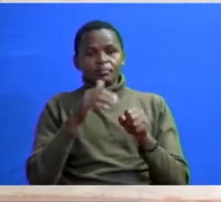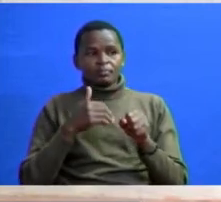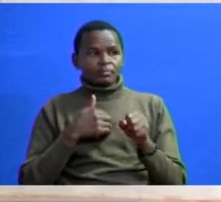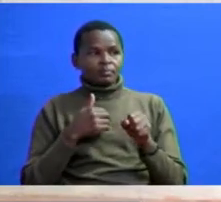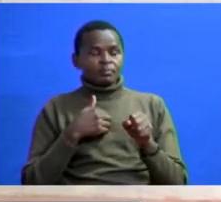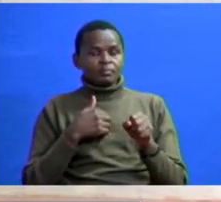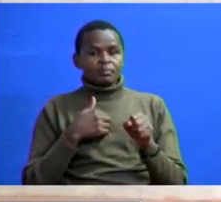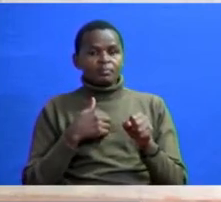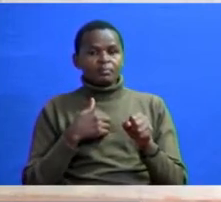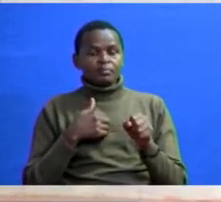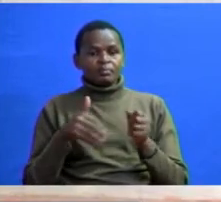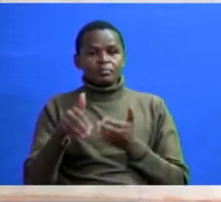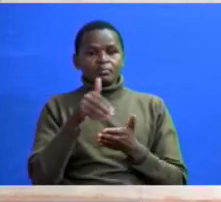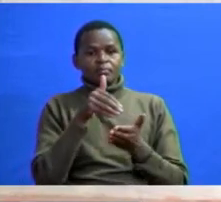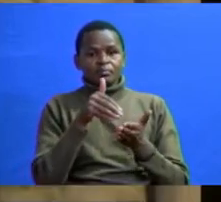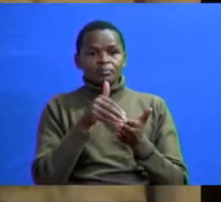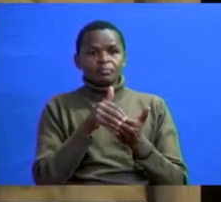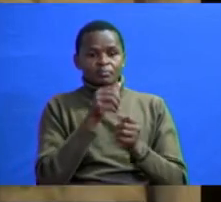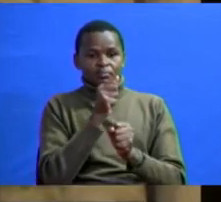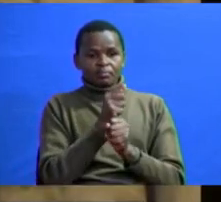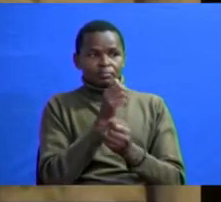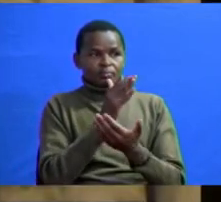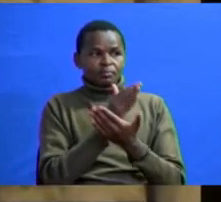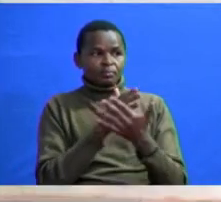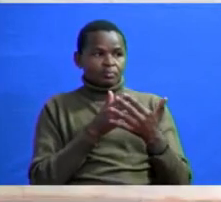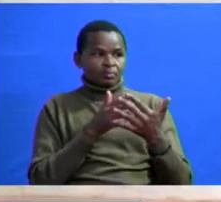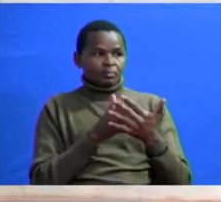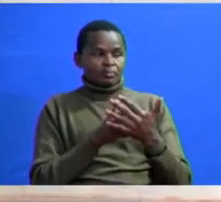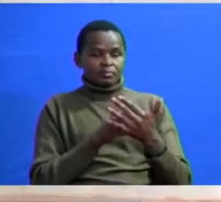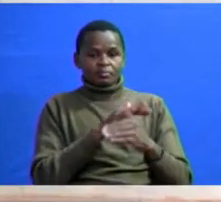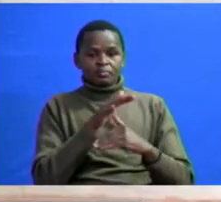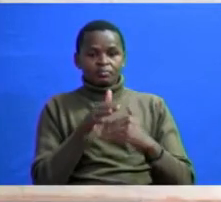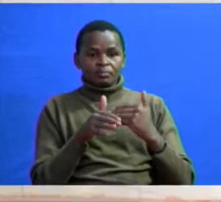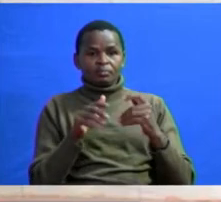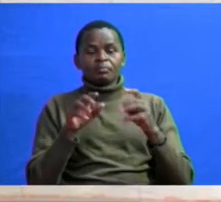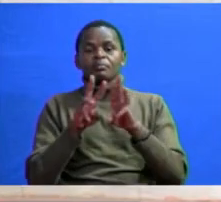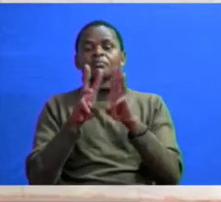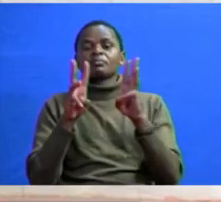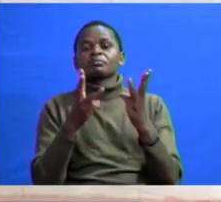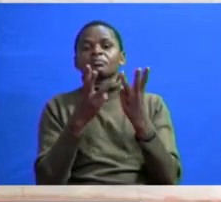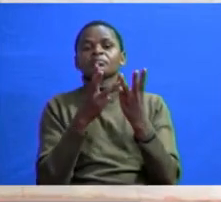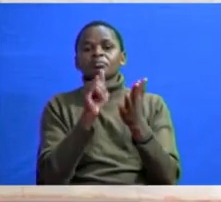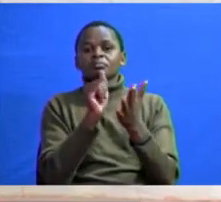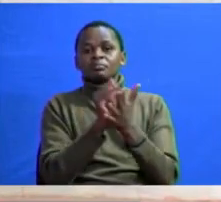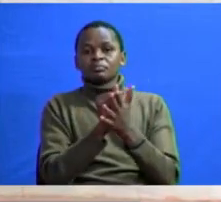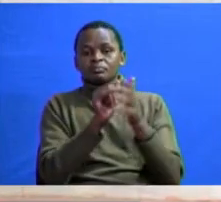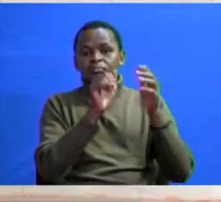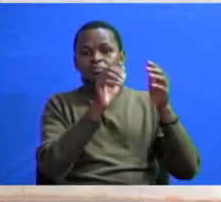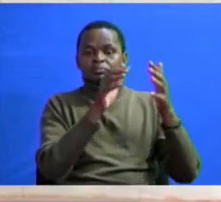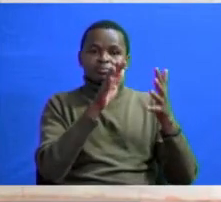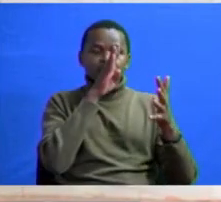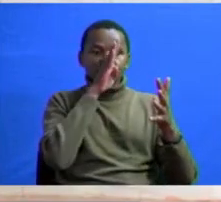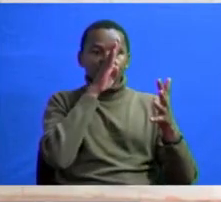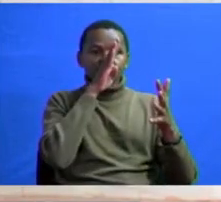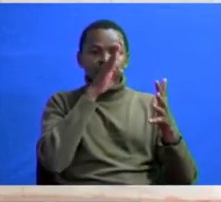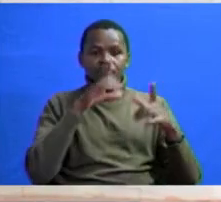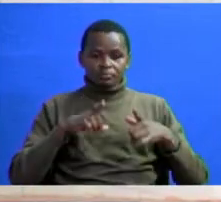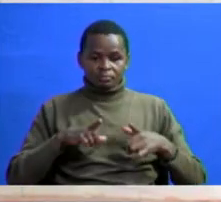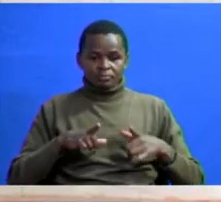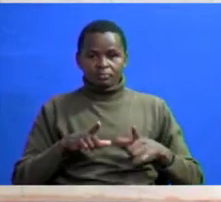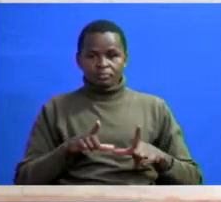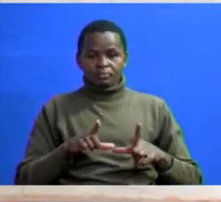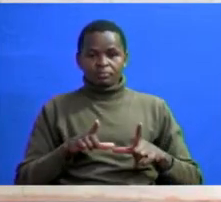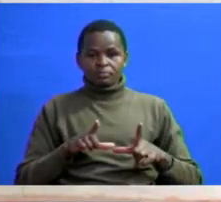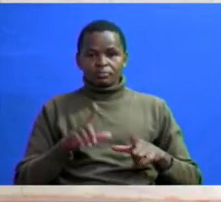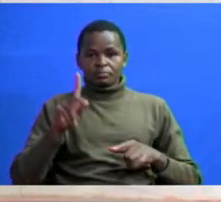put up centers everywhere to make sure we combat it from every side of the world that there can be. Let's bring it home. Let's